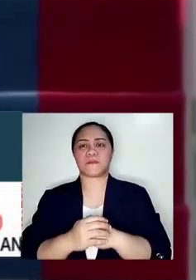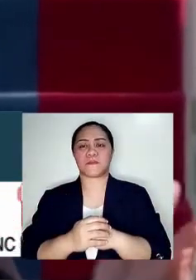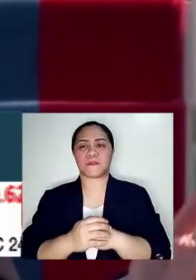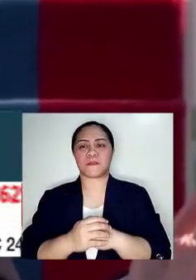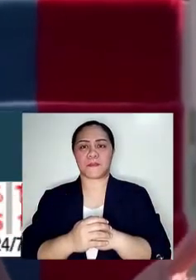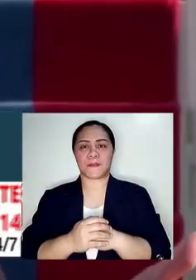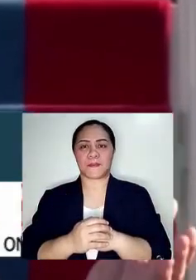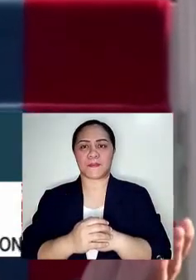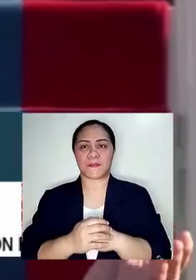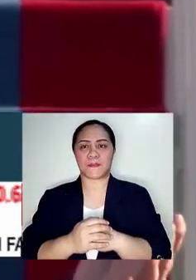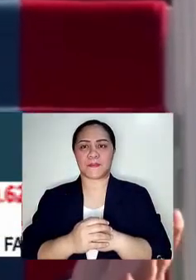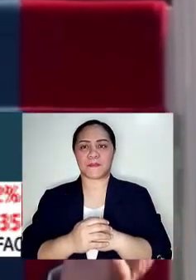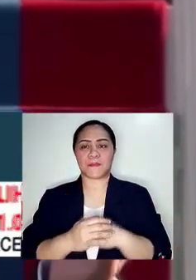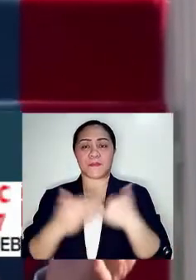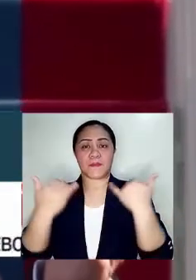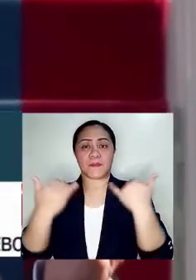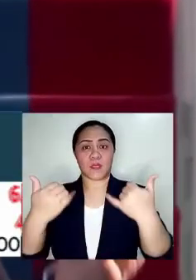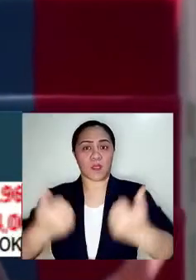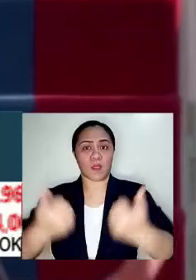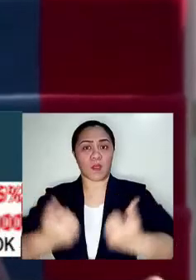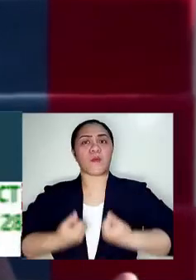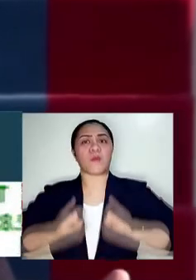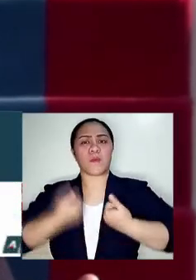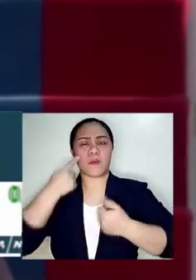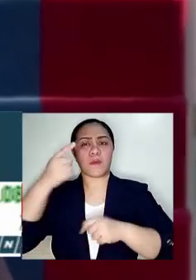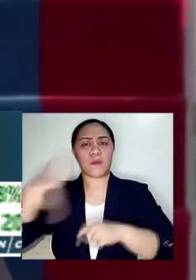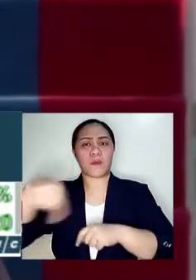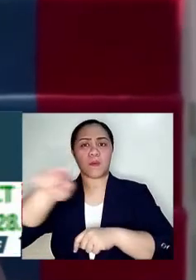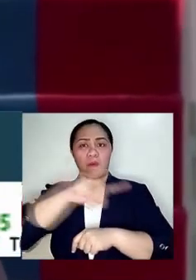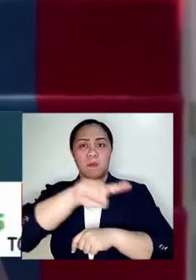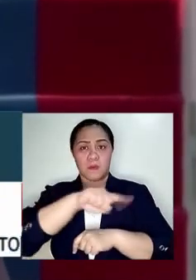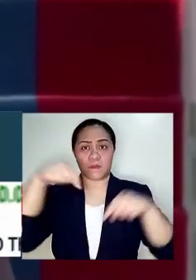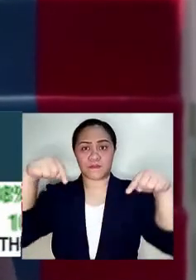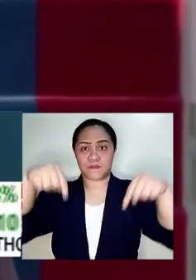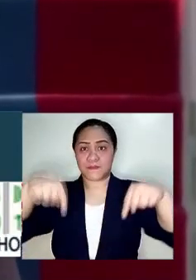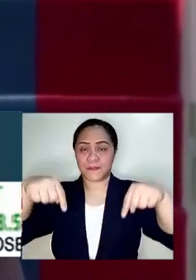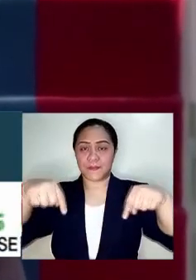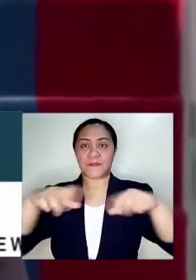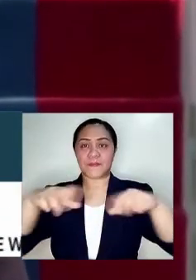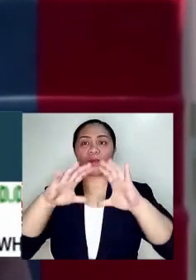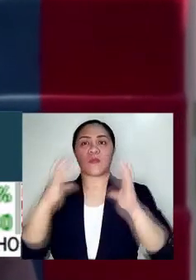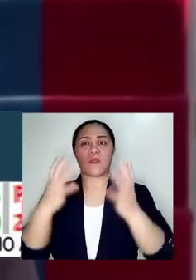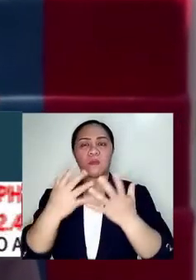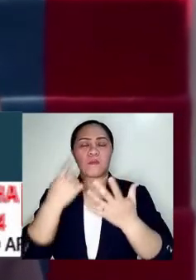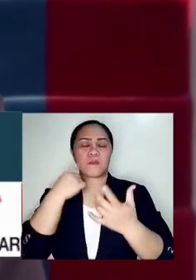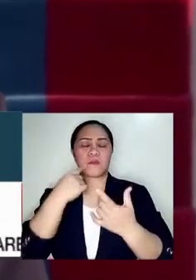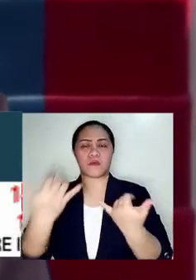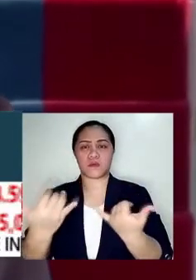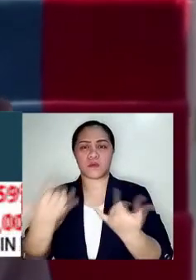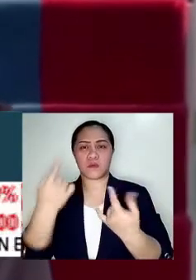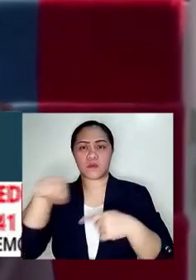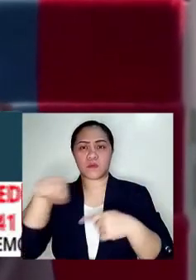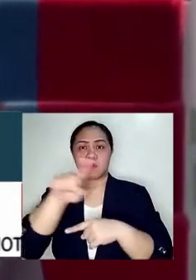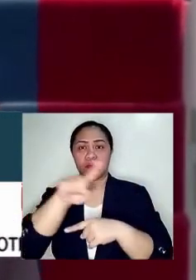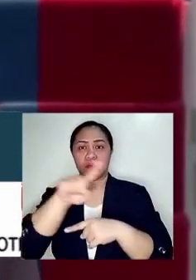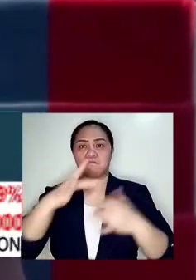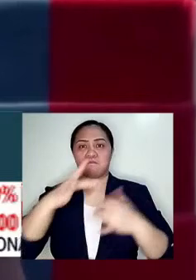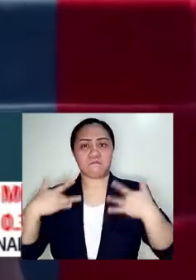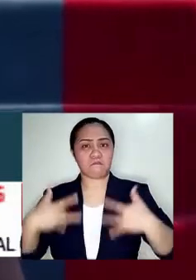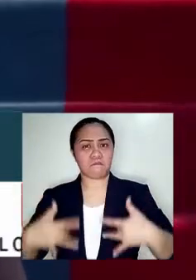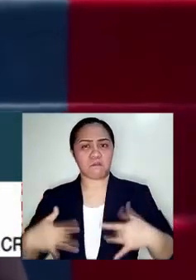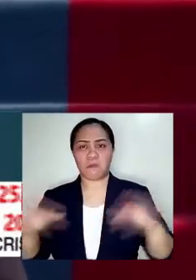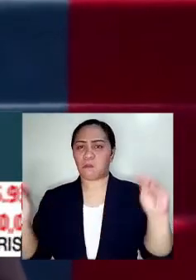A cry for survival comes from the planet itself, a cry that can't be any more desperate or any more clear. And